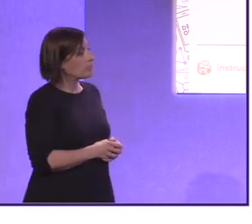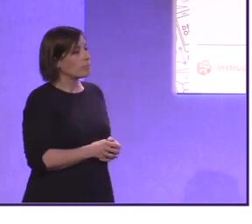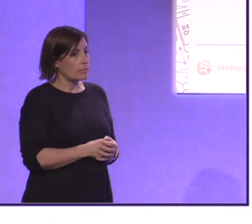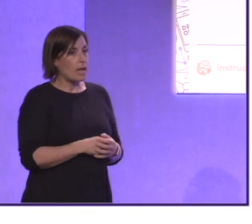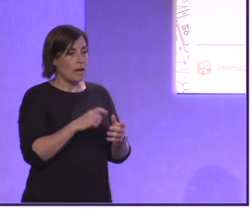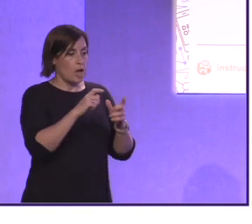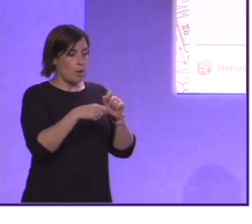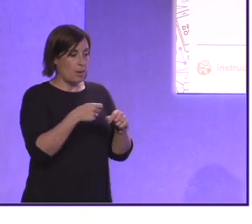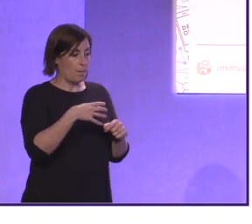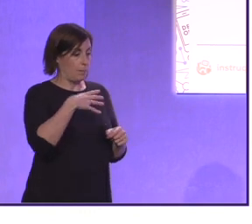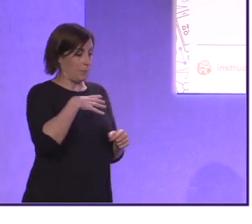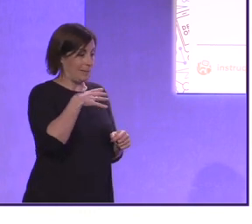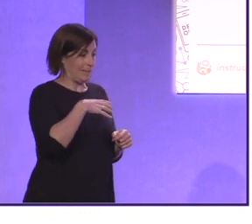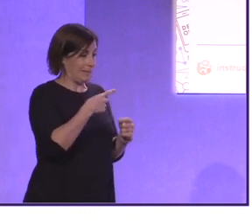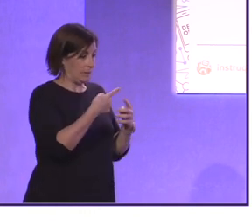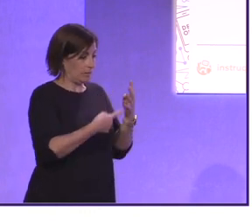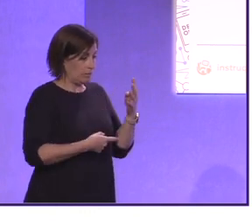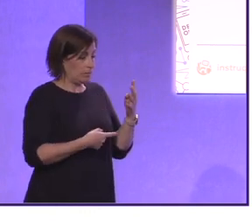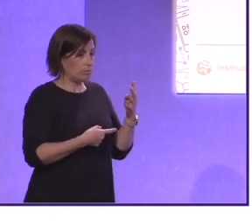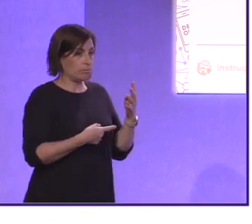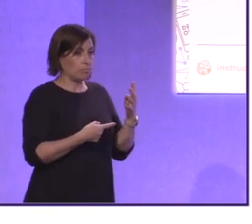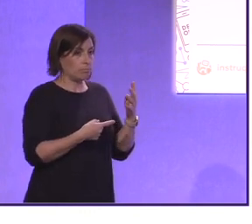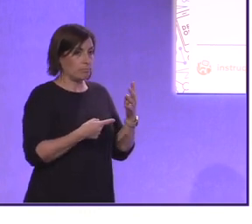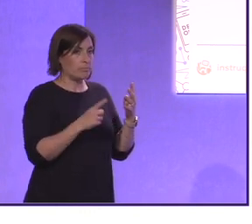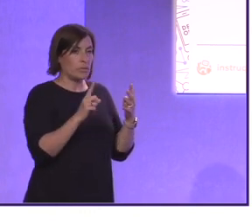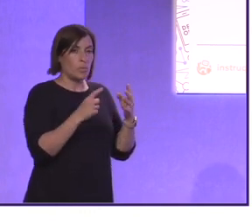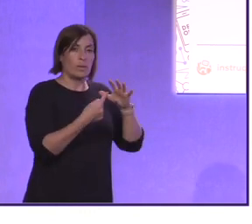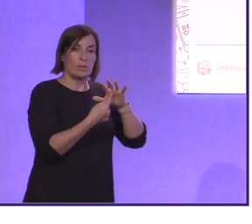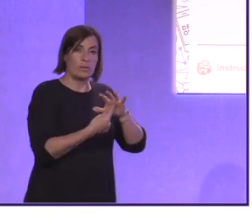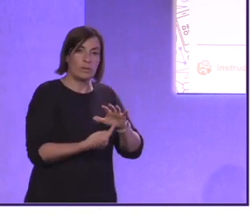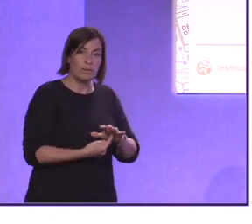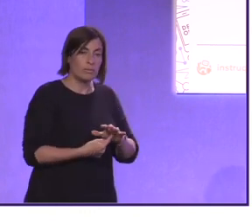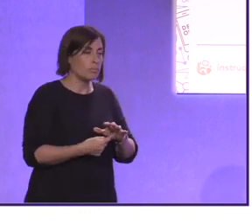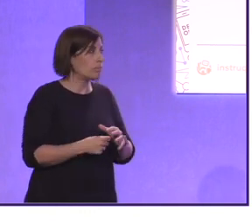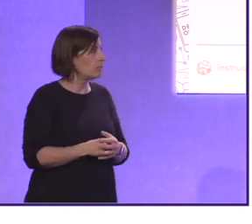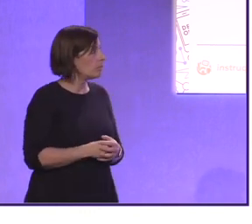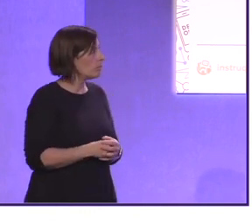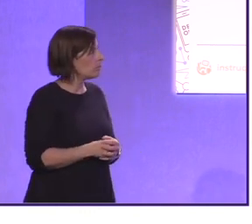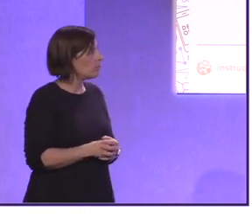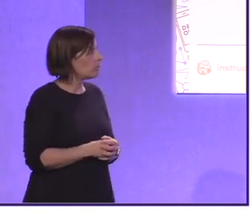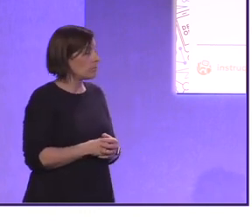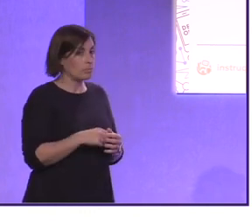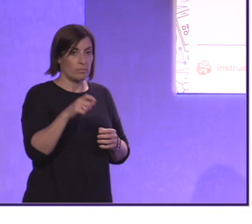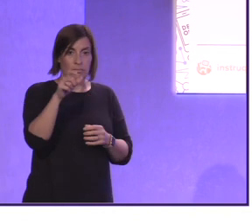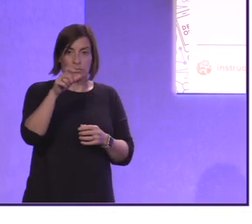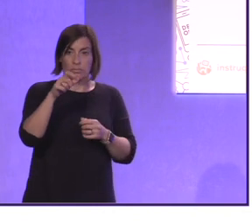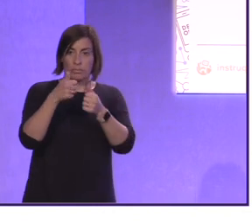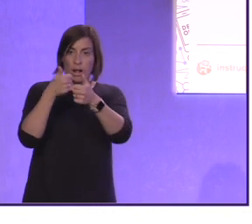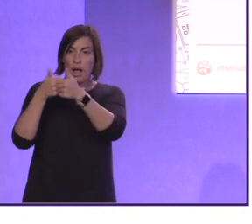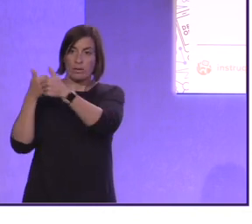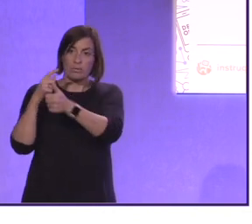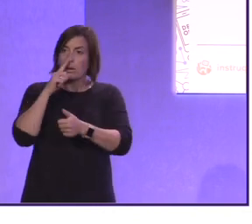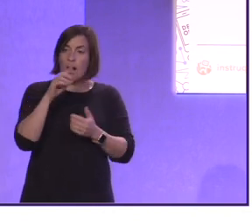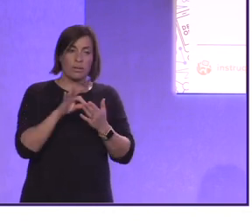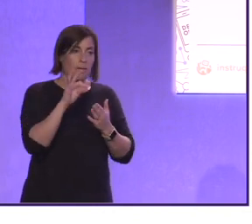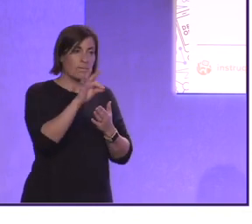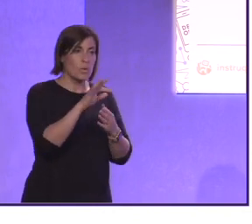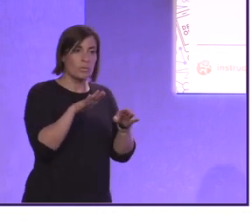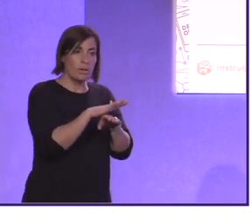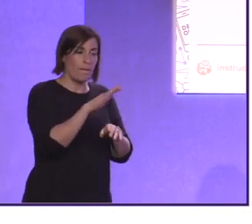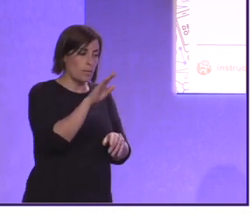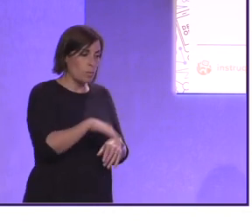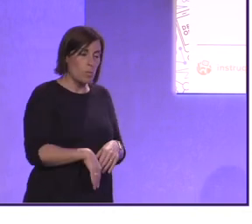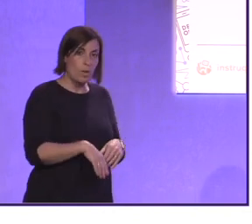those because there is always more stuff we could do that anyone can afford or certainly our clients could afford. So we prioritize and we express